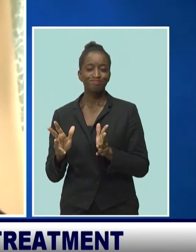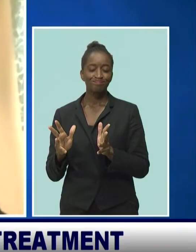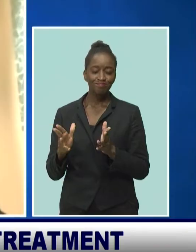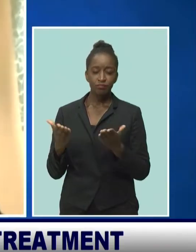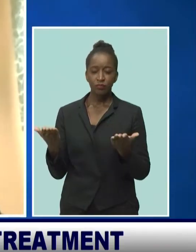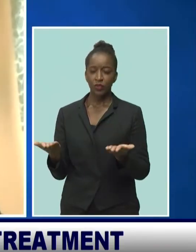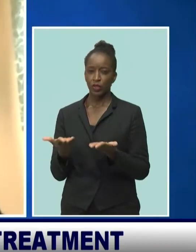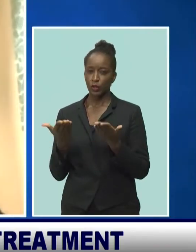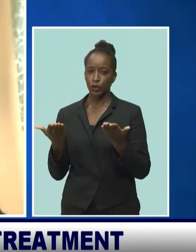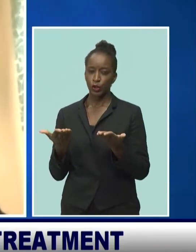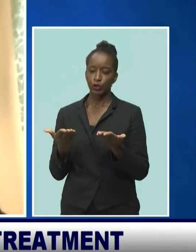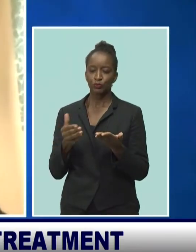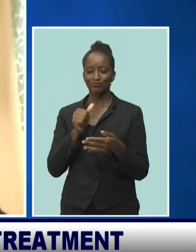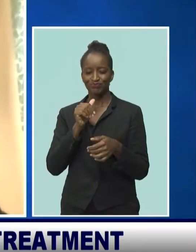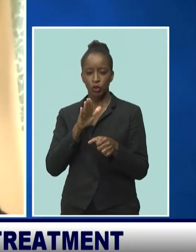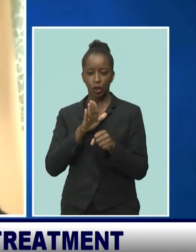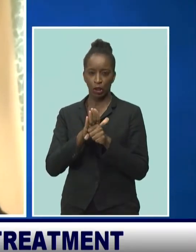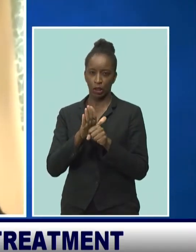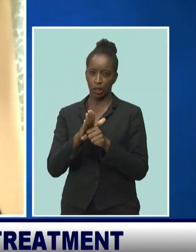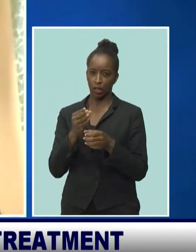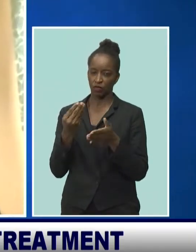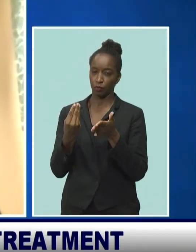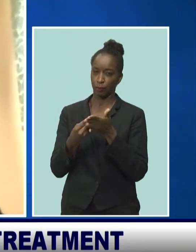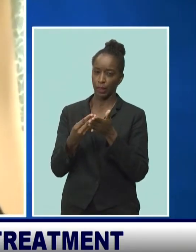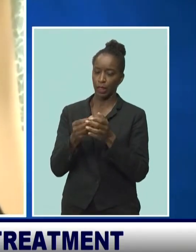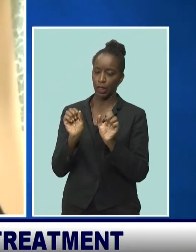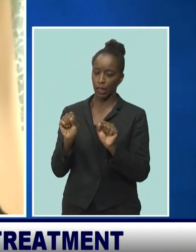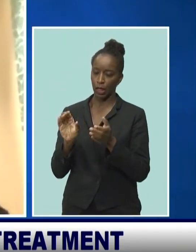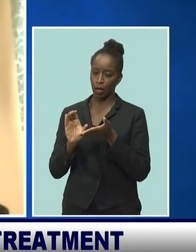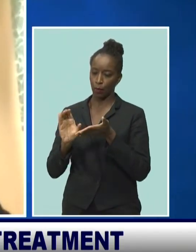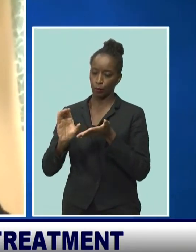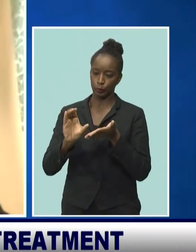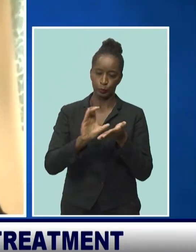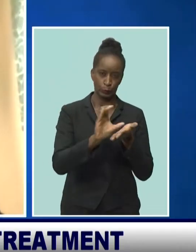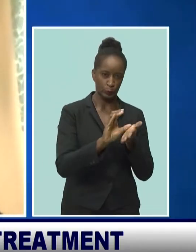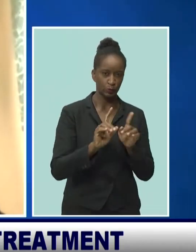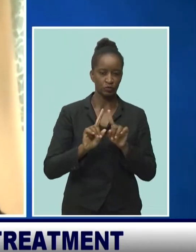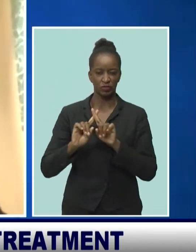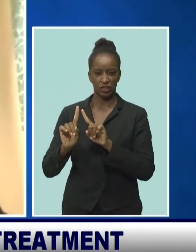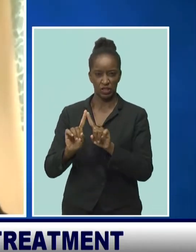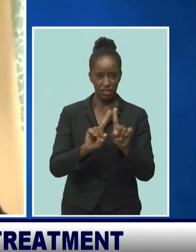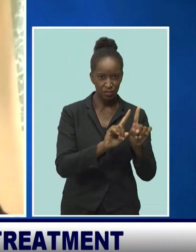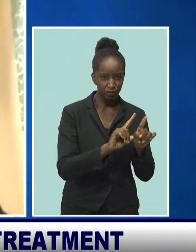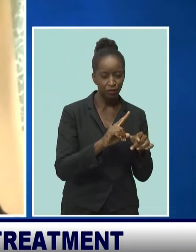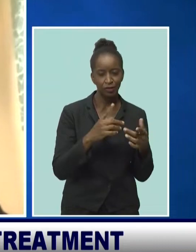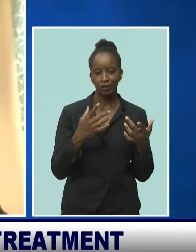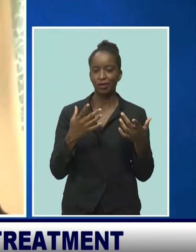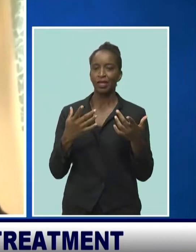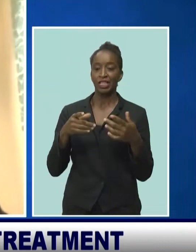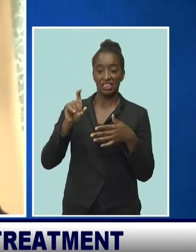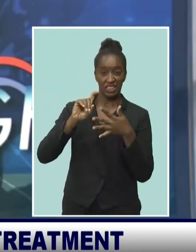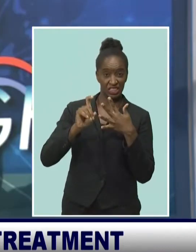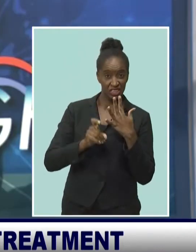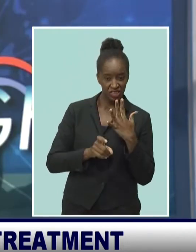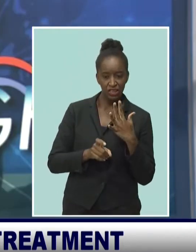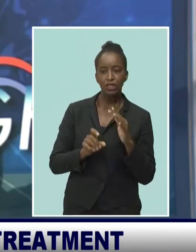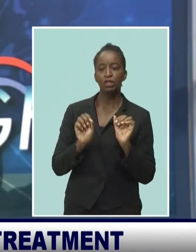very difficult fiscal space to be able to undertake critical work that is needed to build that